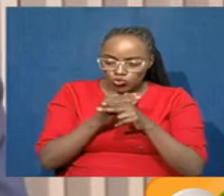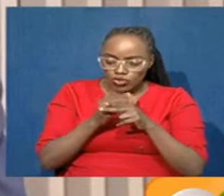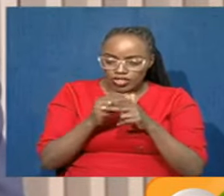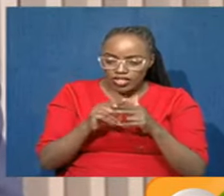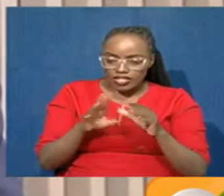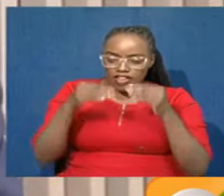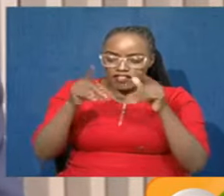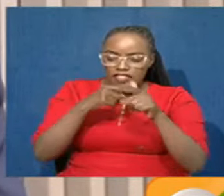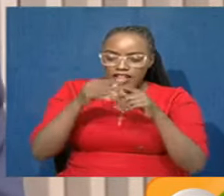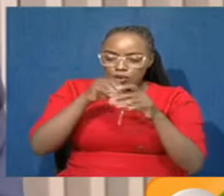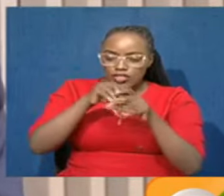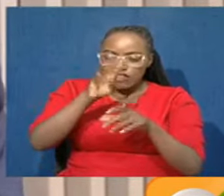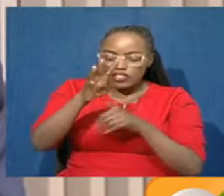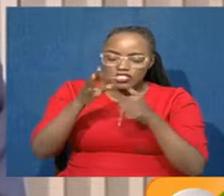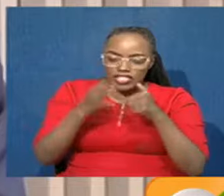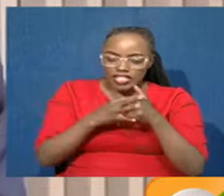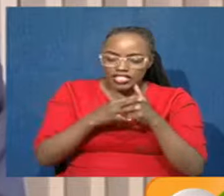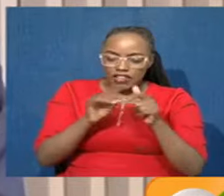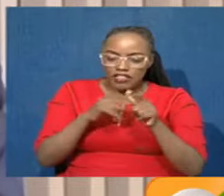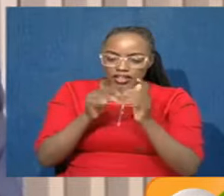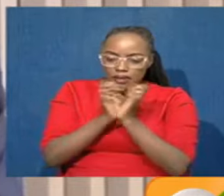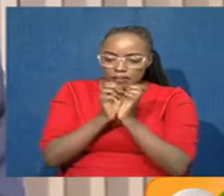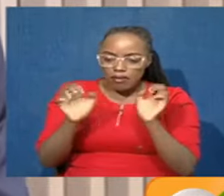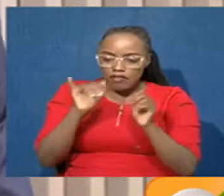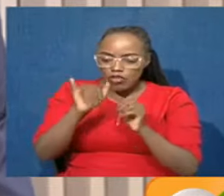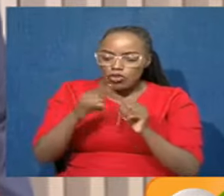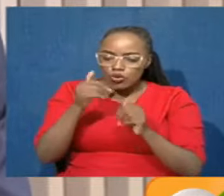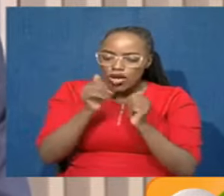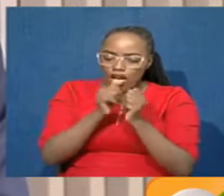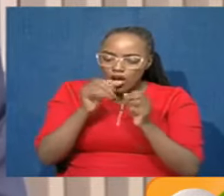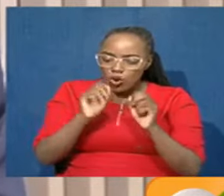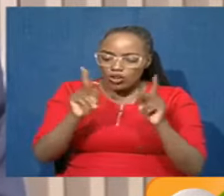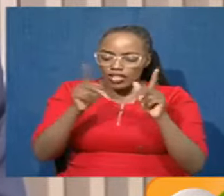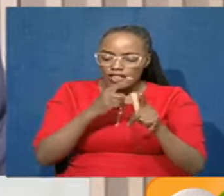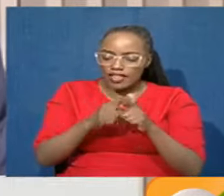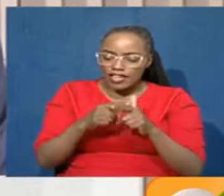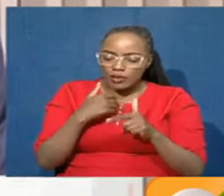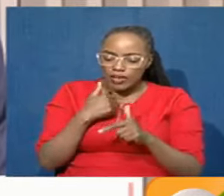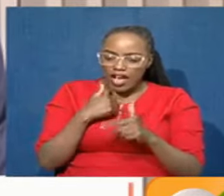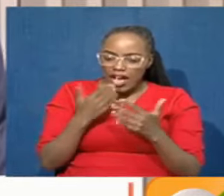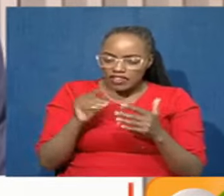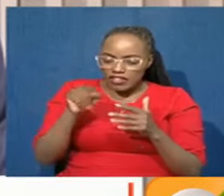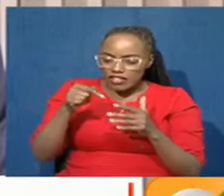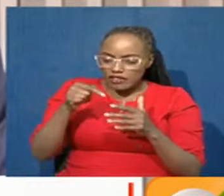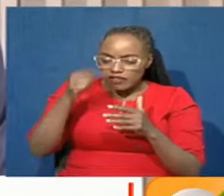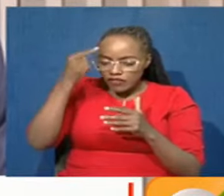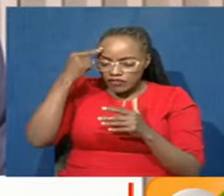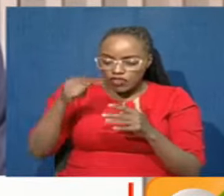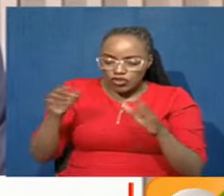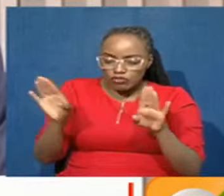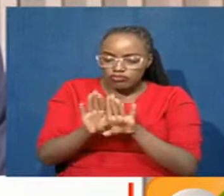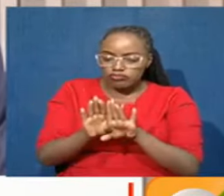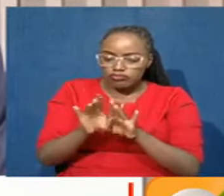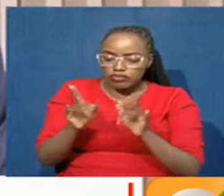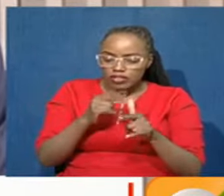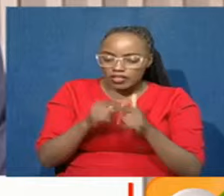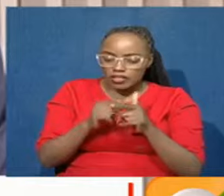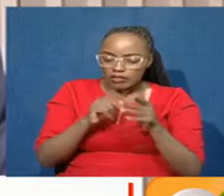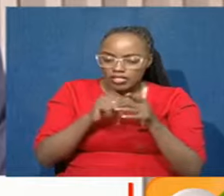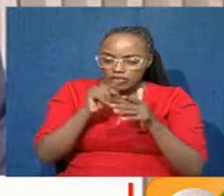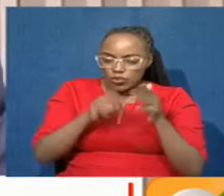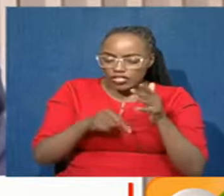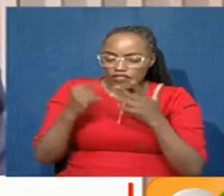fact, within 48 hours, we discharge them, those who are okay, and we actually raise claims, you know, to SHA. And therefore, it